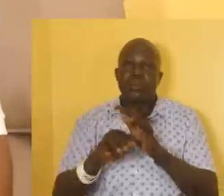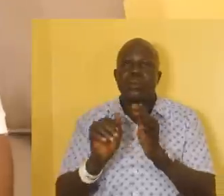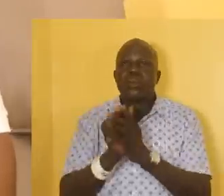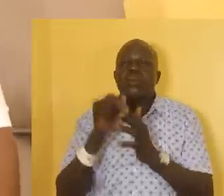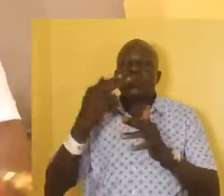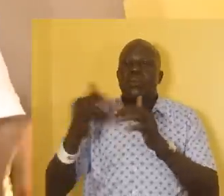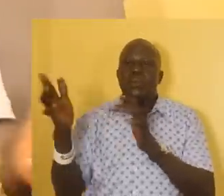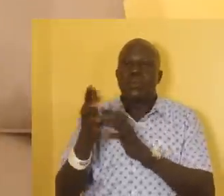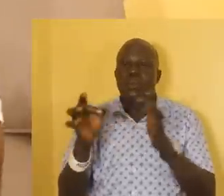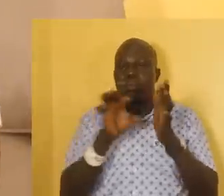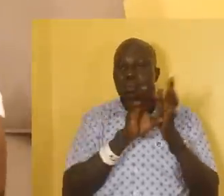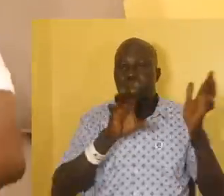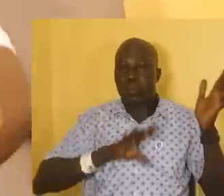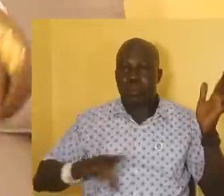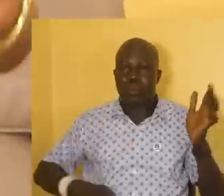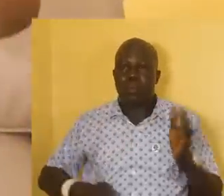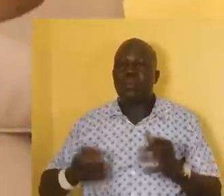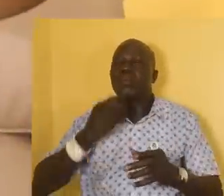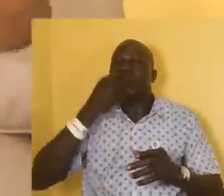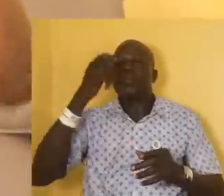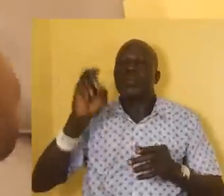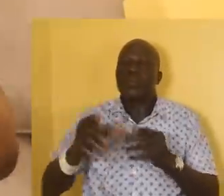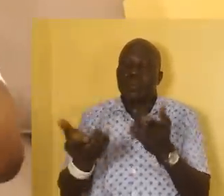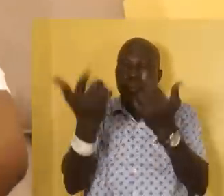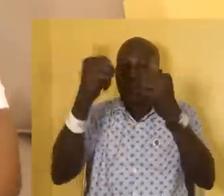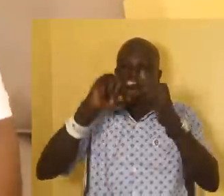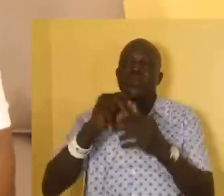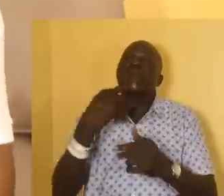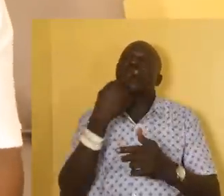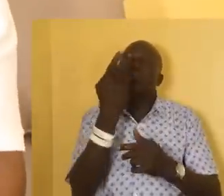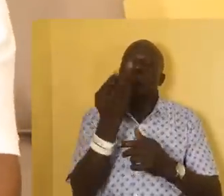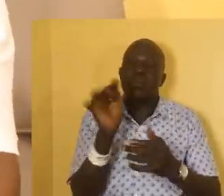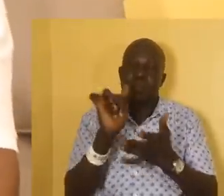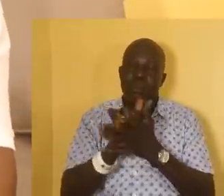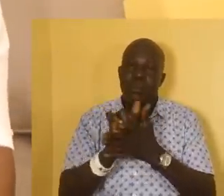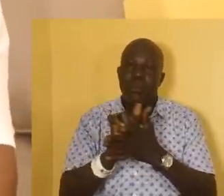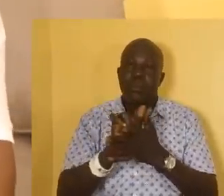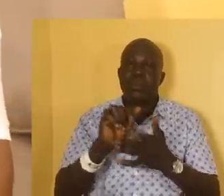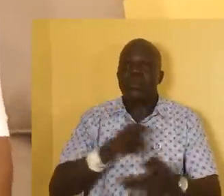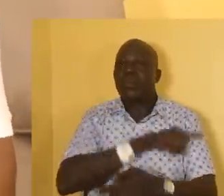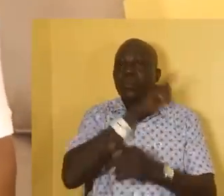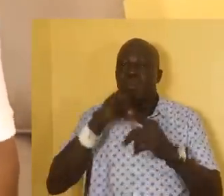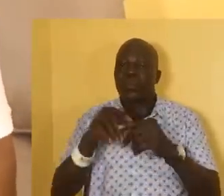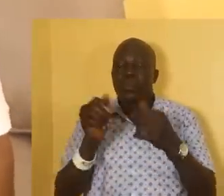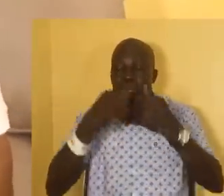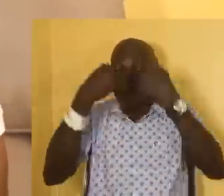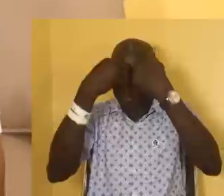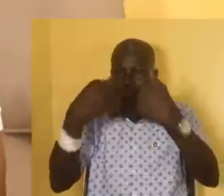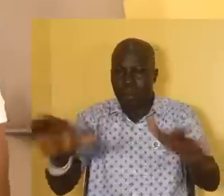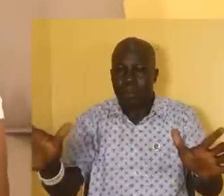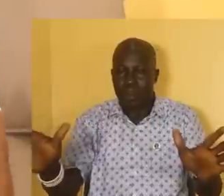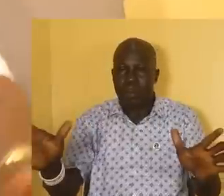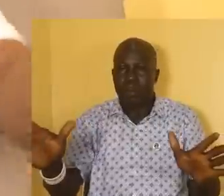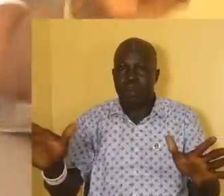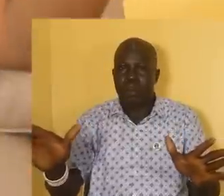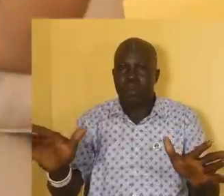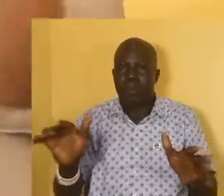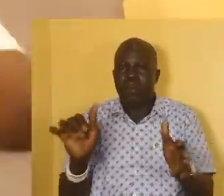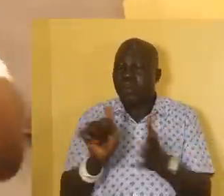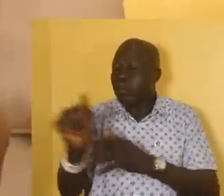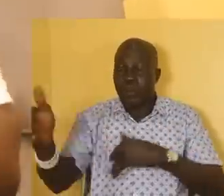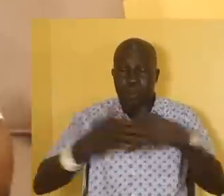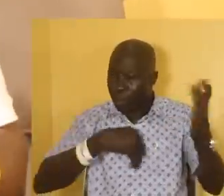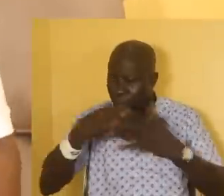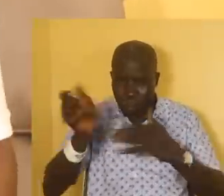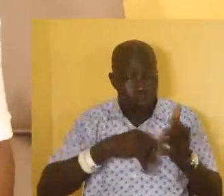of Jesus. What will you from my mouth that where you'll be rejected, you will have